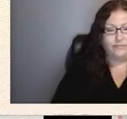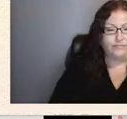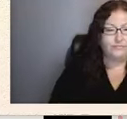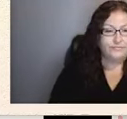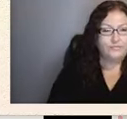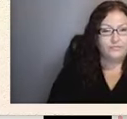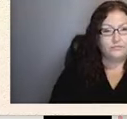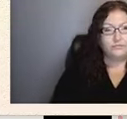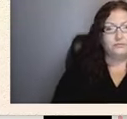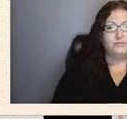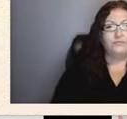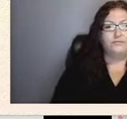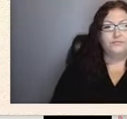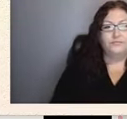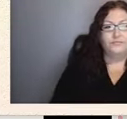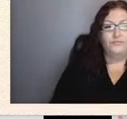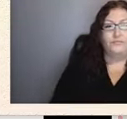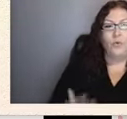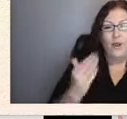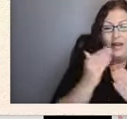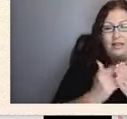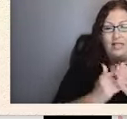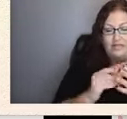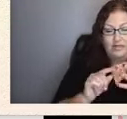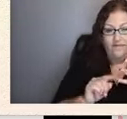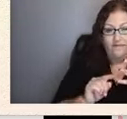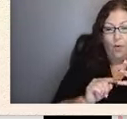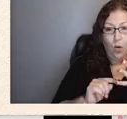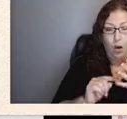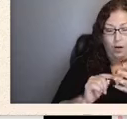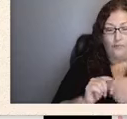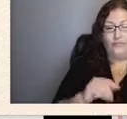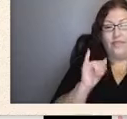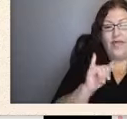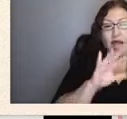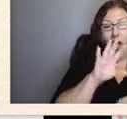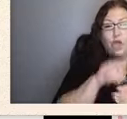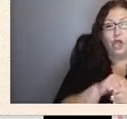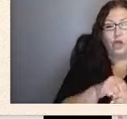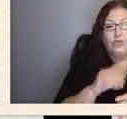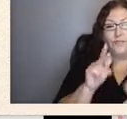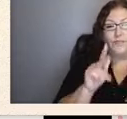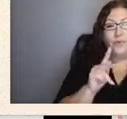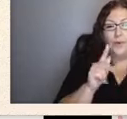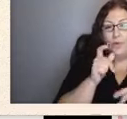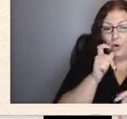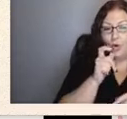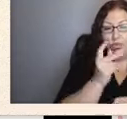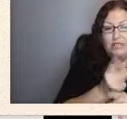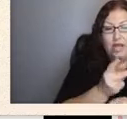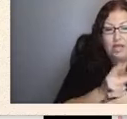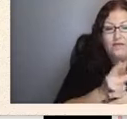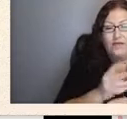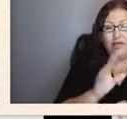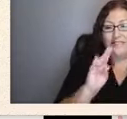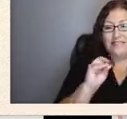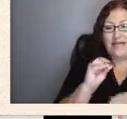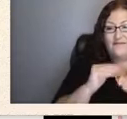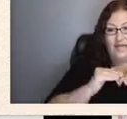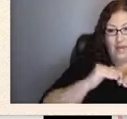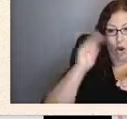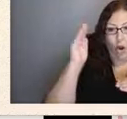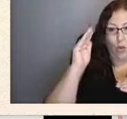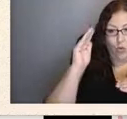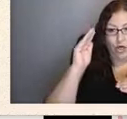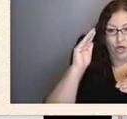Waiting list priority category 4 includes individuals whose caregivers are 70 years of age or